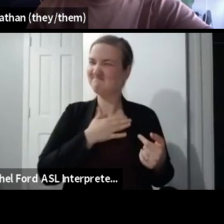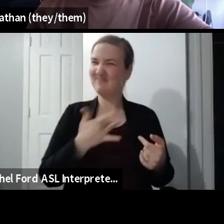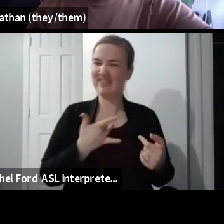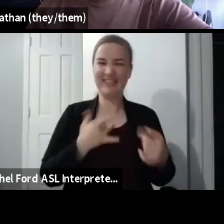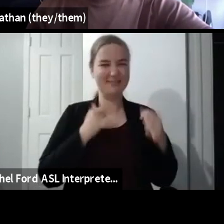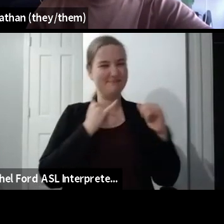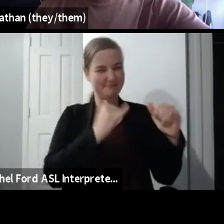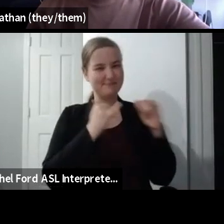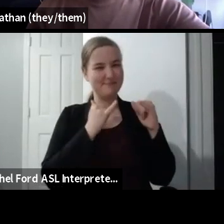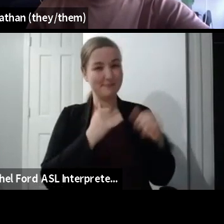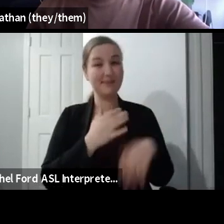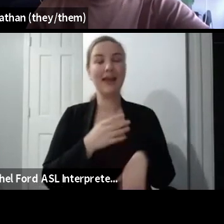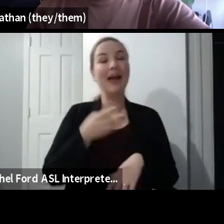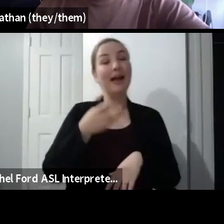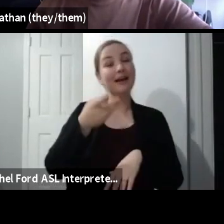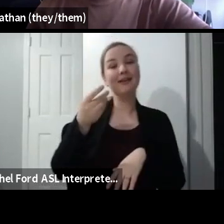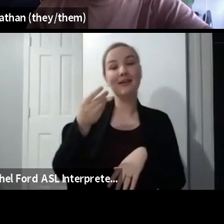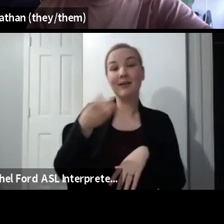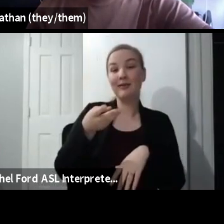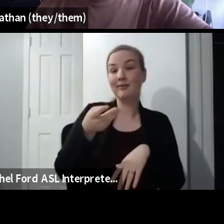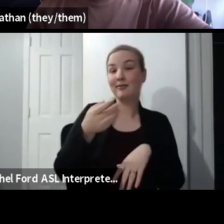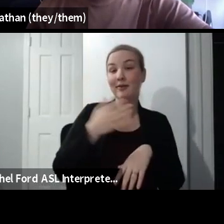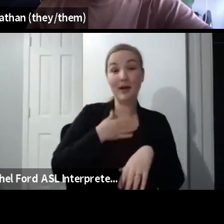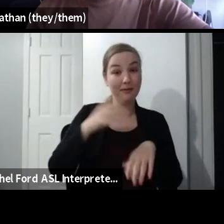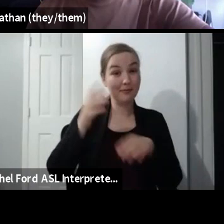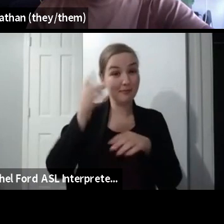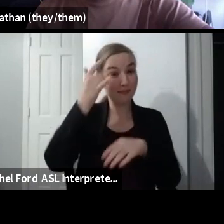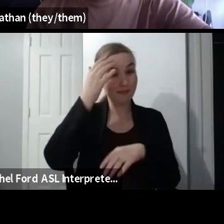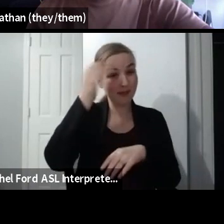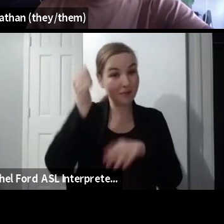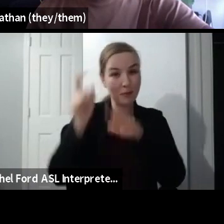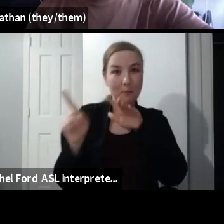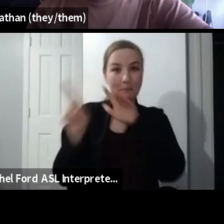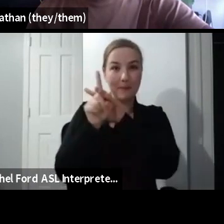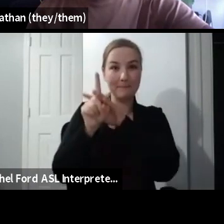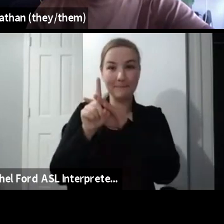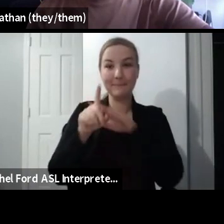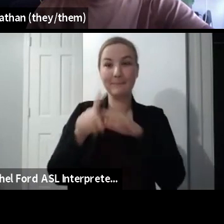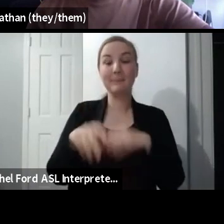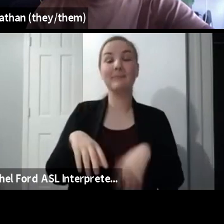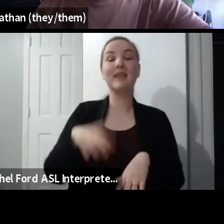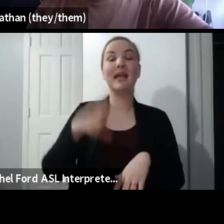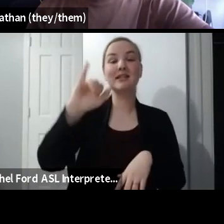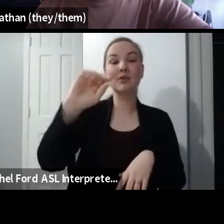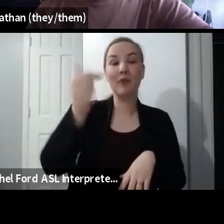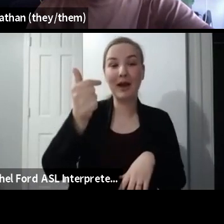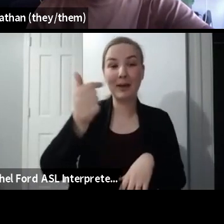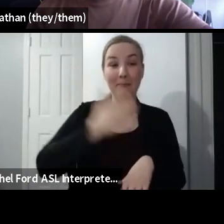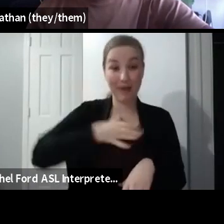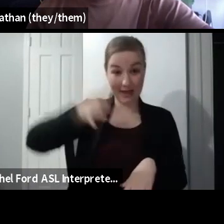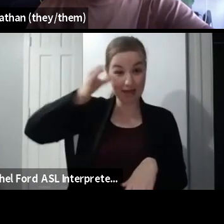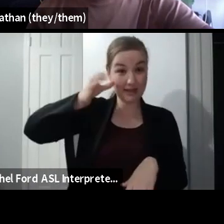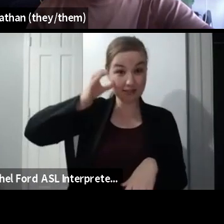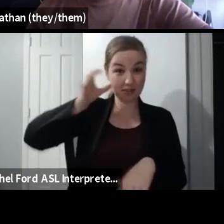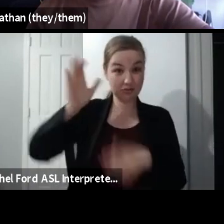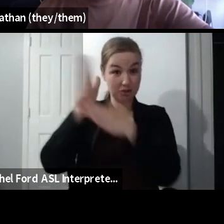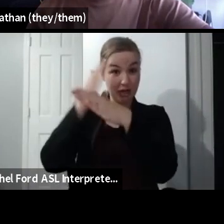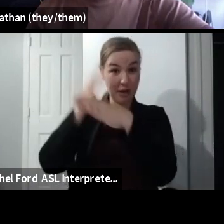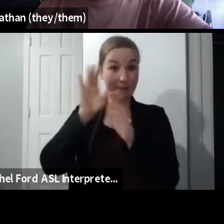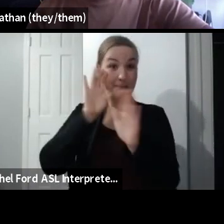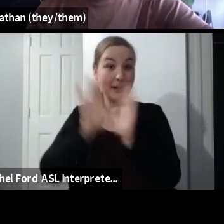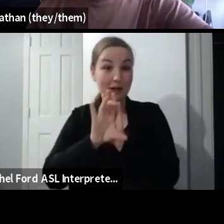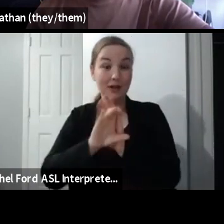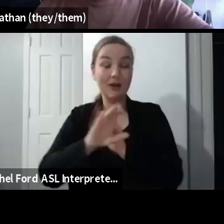a memory the other day. Someone, my cousin shared it to me on IG, a picture of all the kids in grandma's house